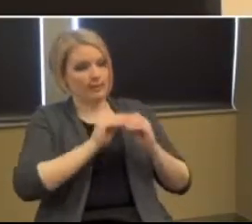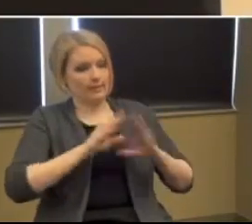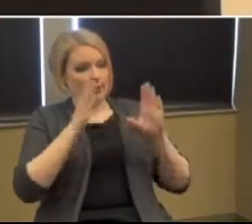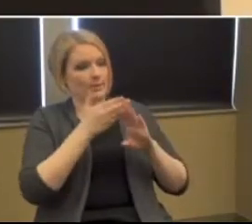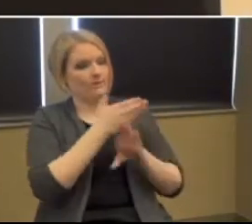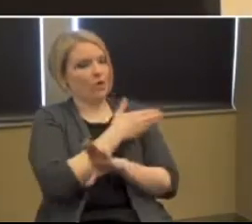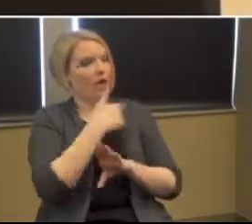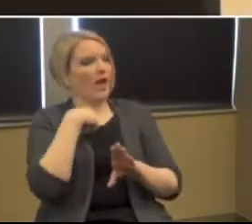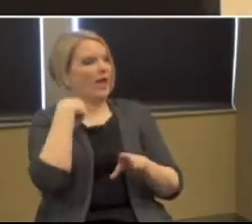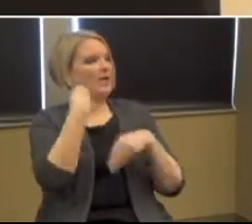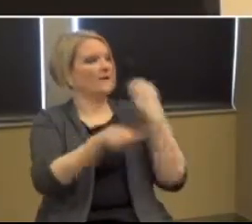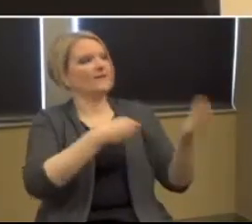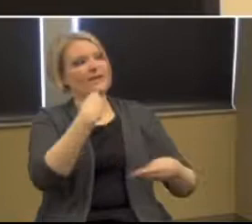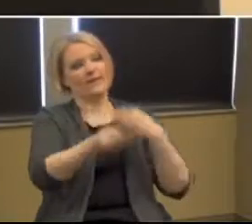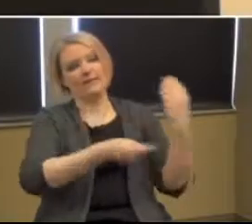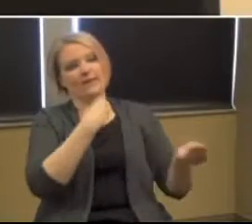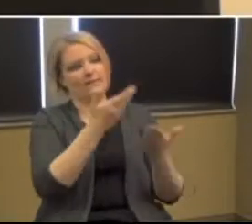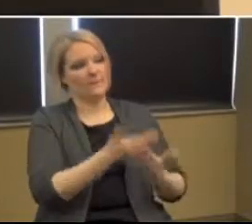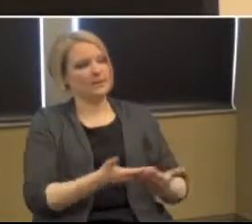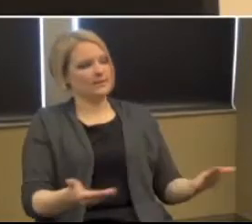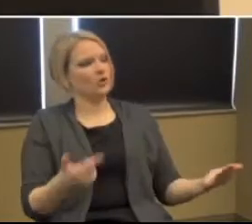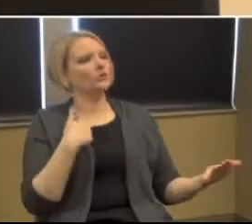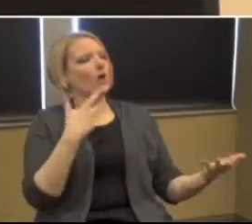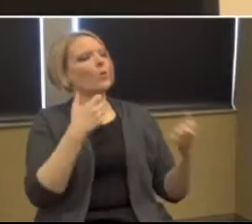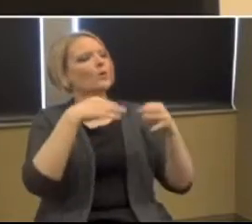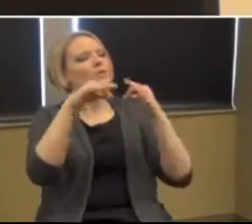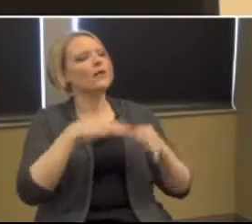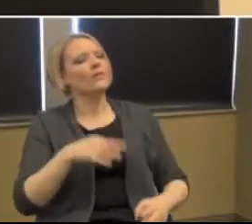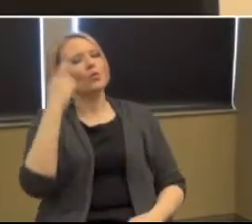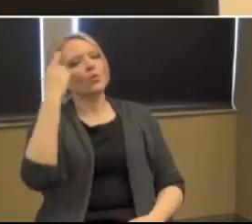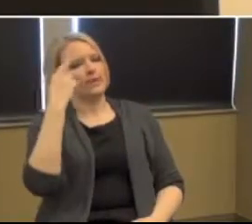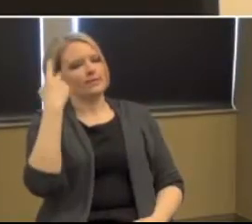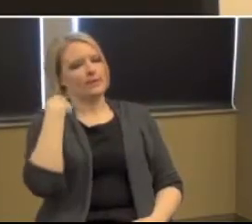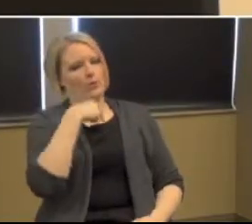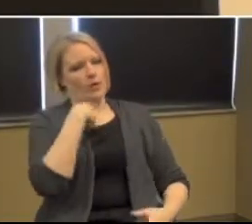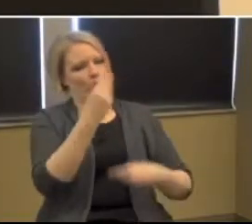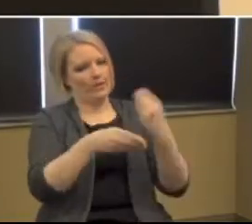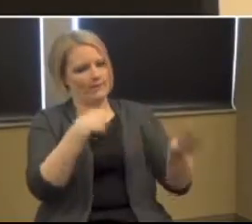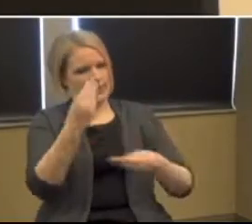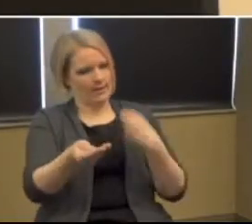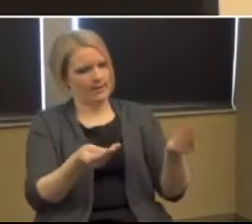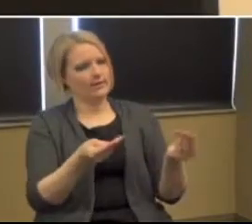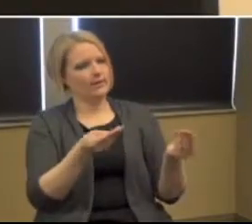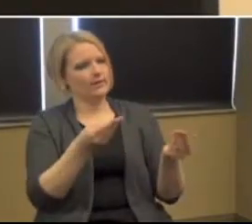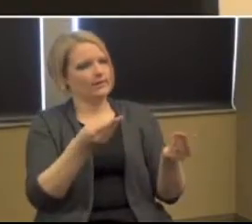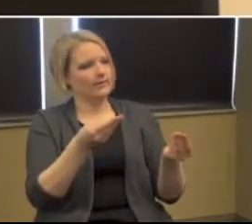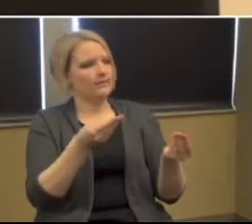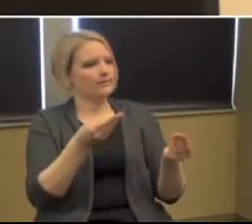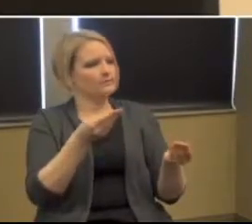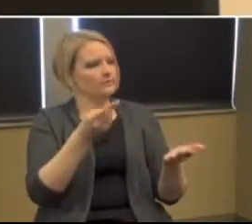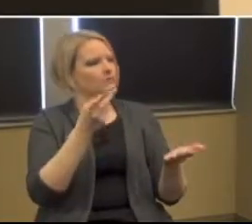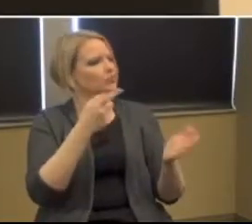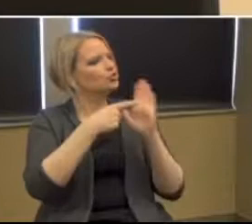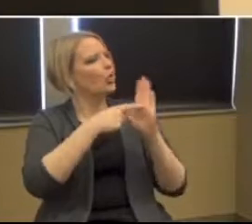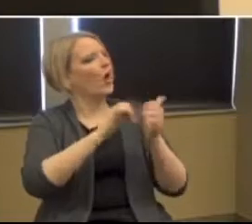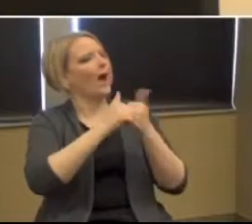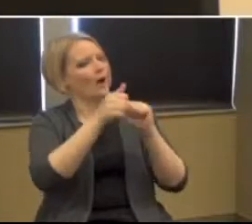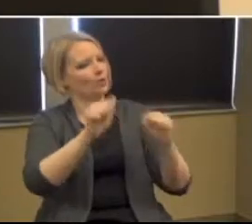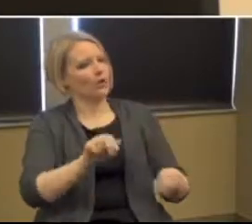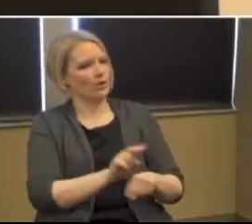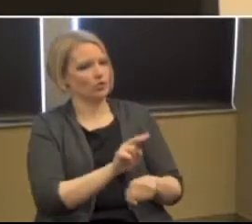a bunch of materials at you, why we're throwing these materials at you and how you may be able to use them. Here are some of